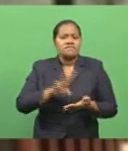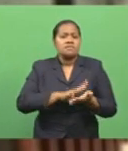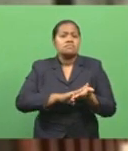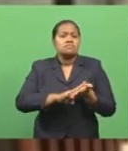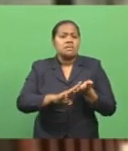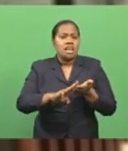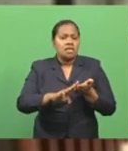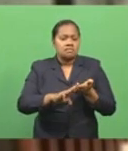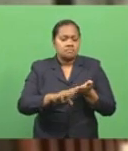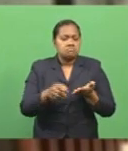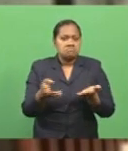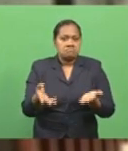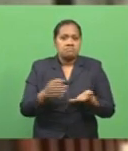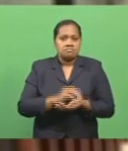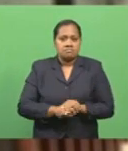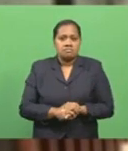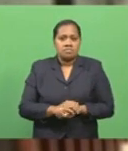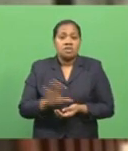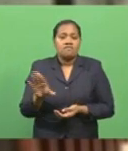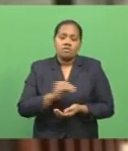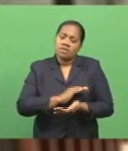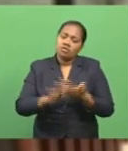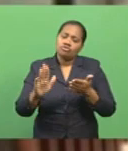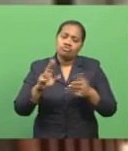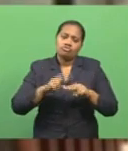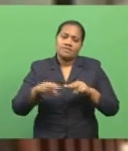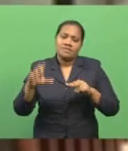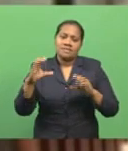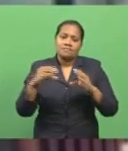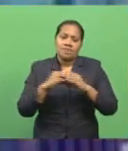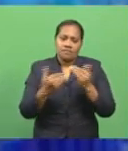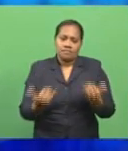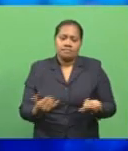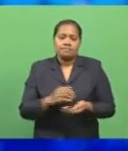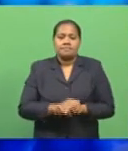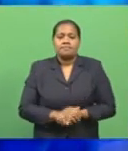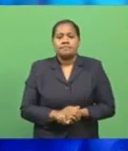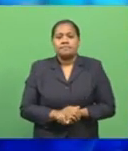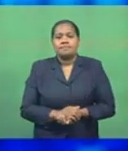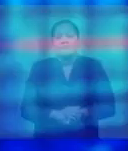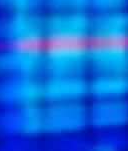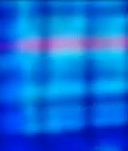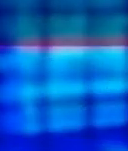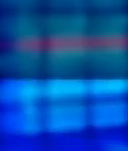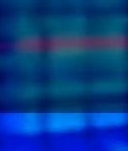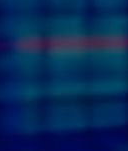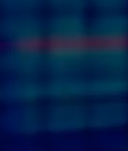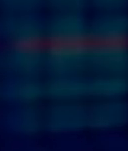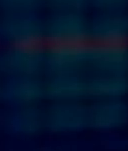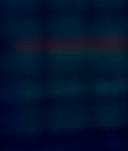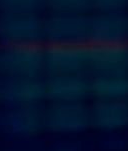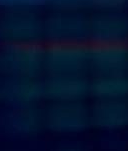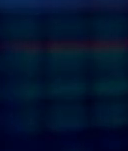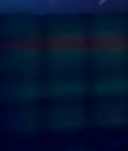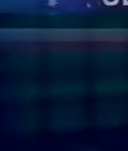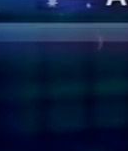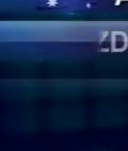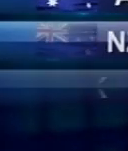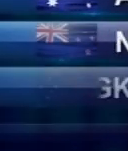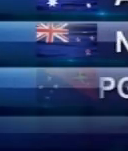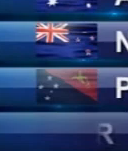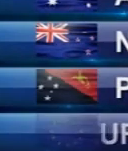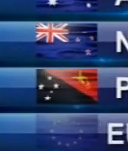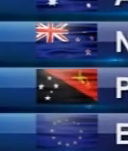million claims. And that's all from HFC Bank for now. Vinaka. Here, today's exchange rates are set this morning.